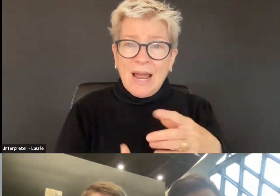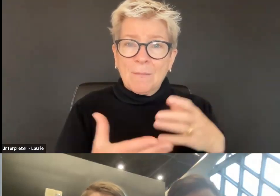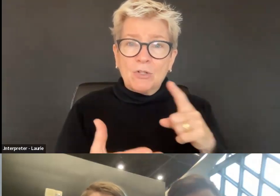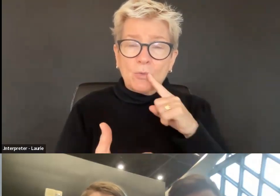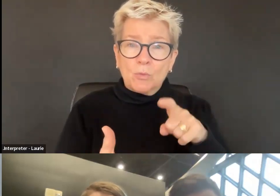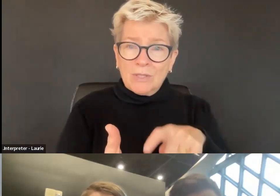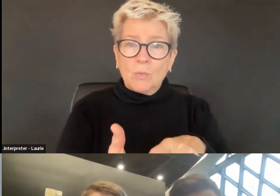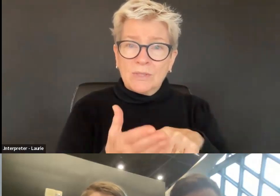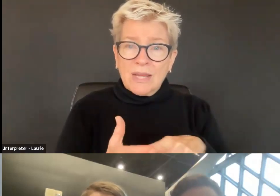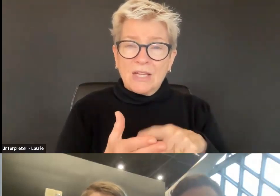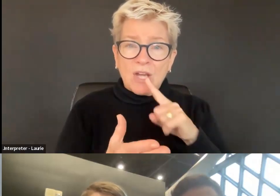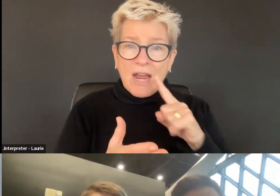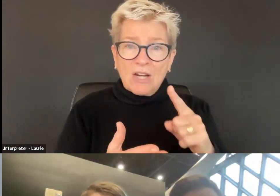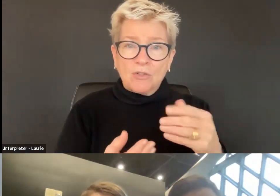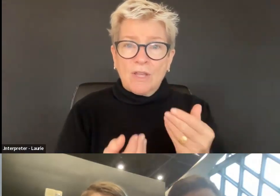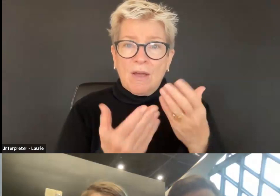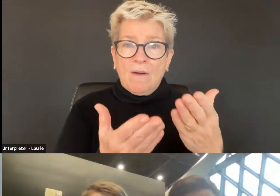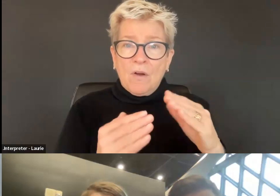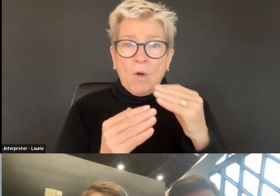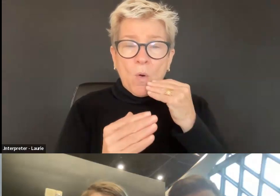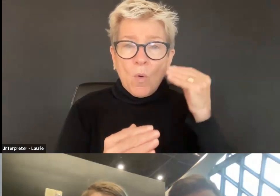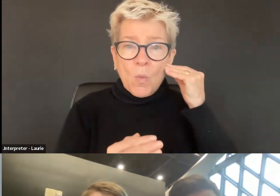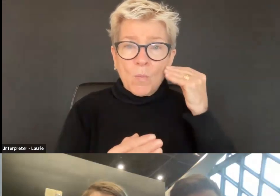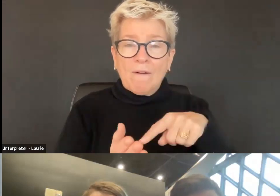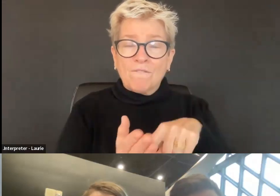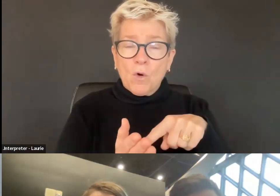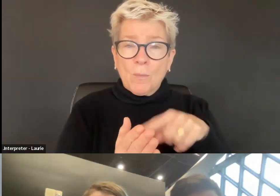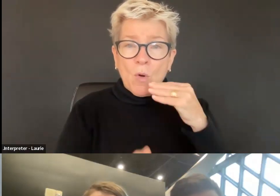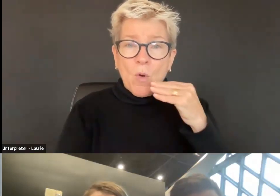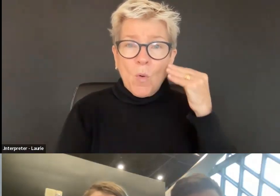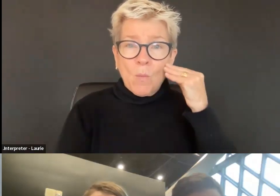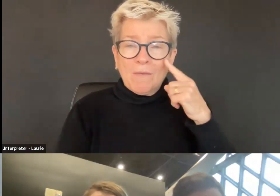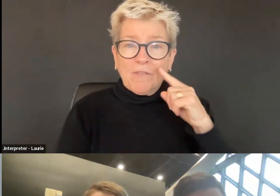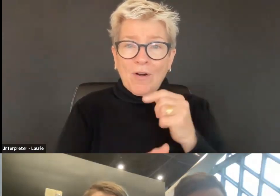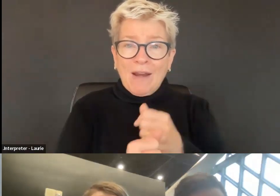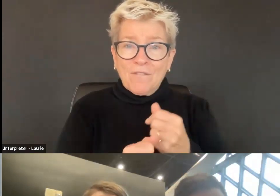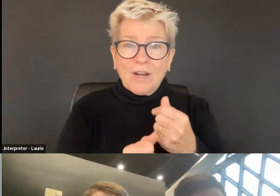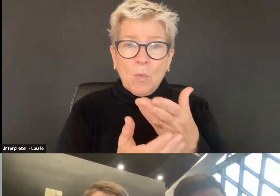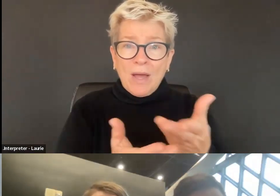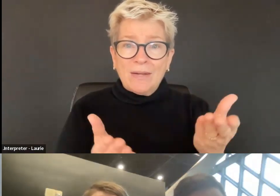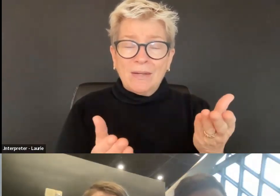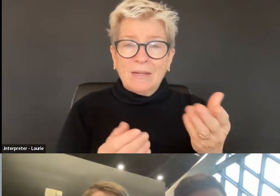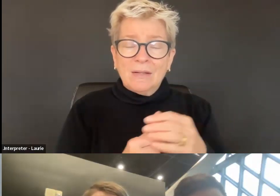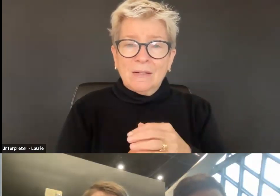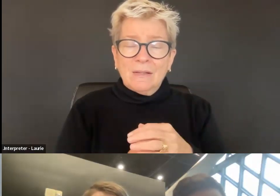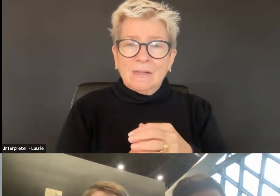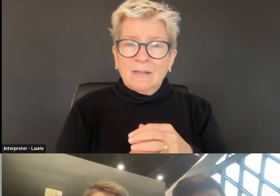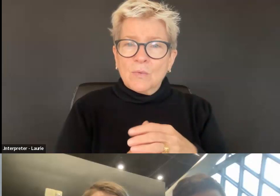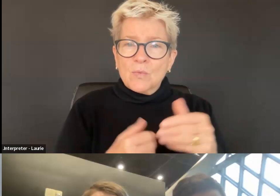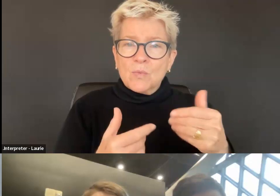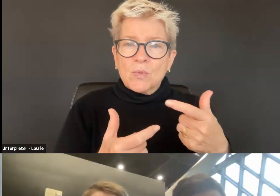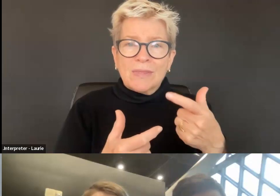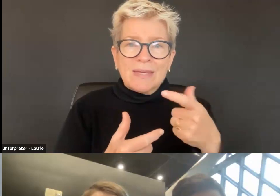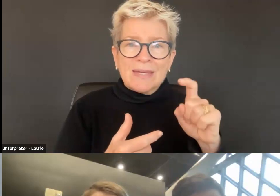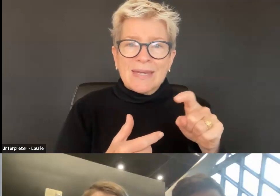a home for everyone, an affordable home for everyone, a place where they can go, is so tremendous that we have to